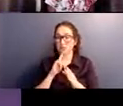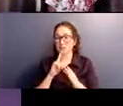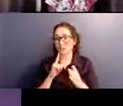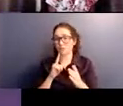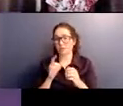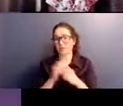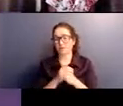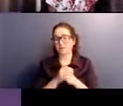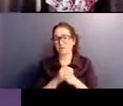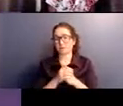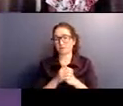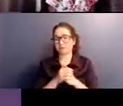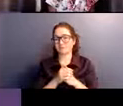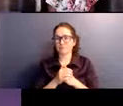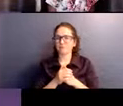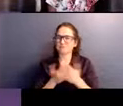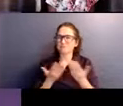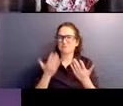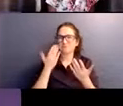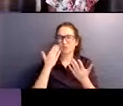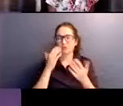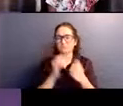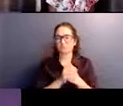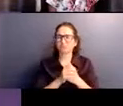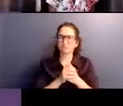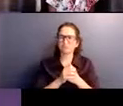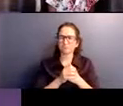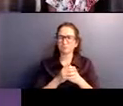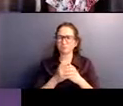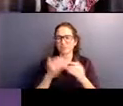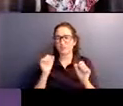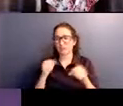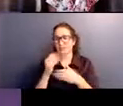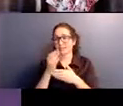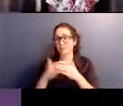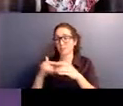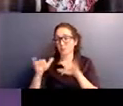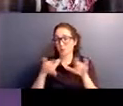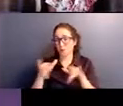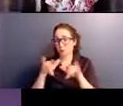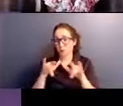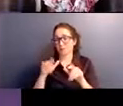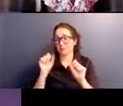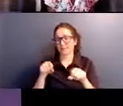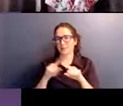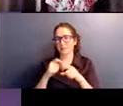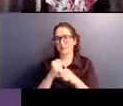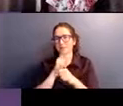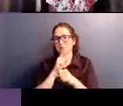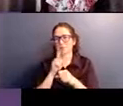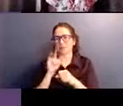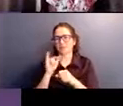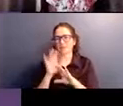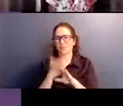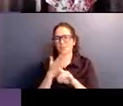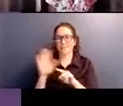than just play some recordings. Just be sure that this music is in the students'